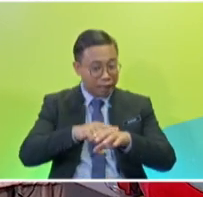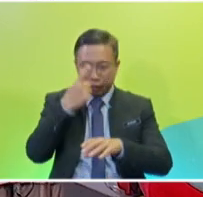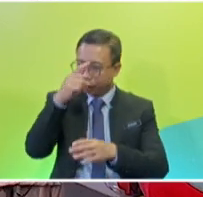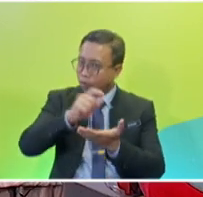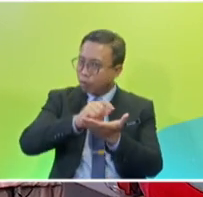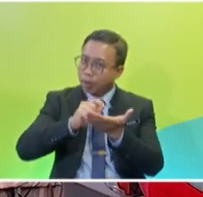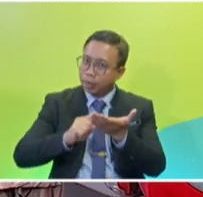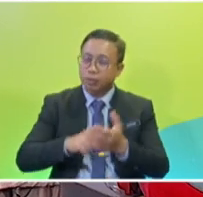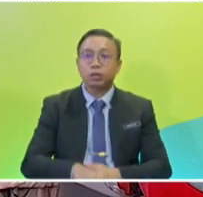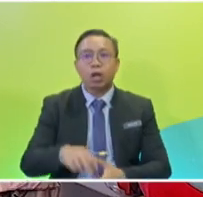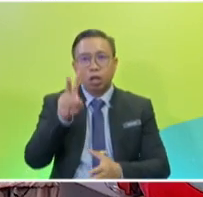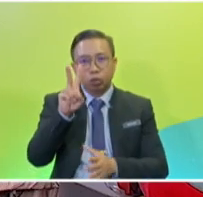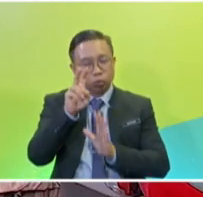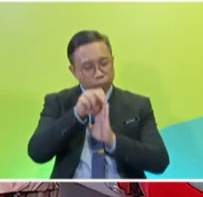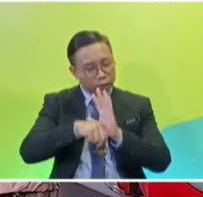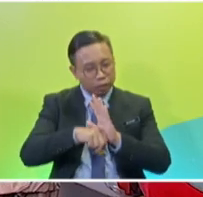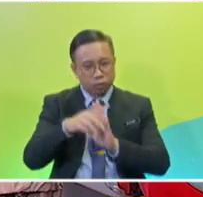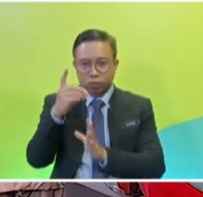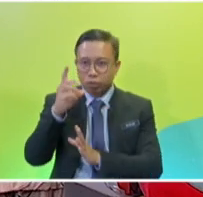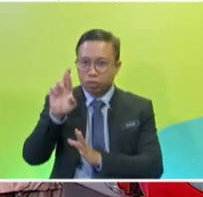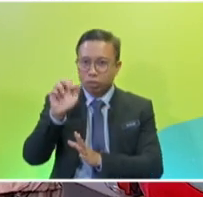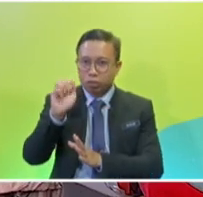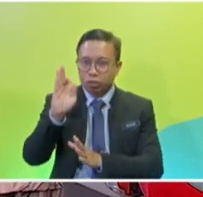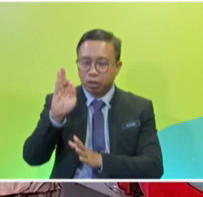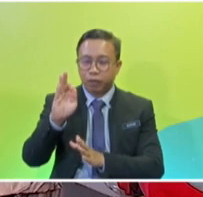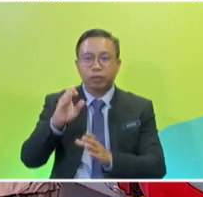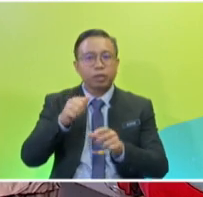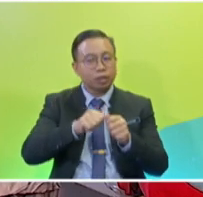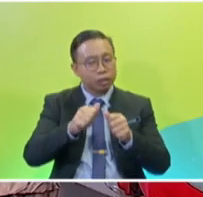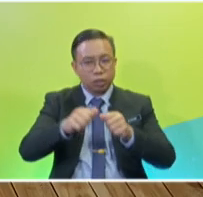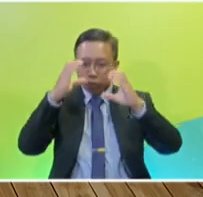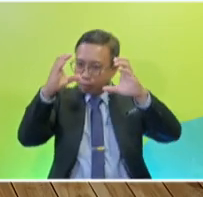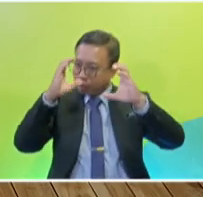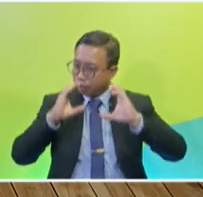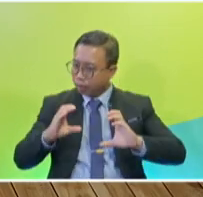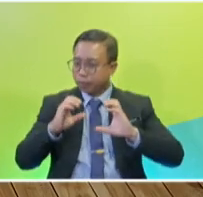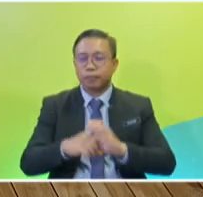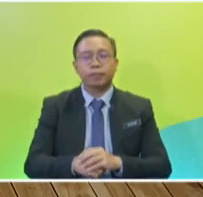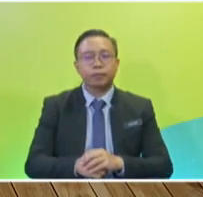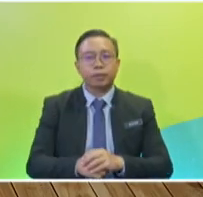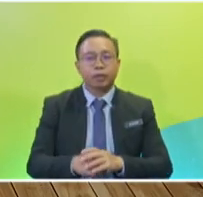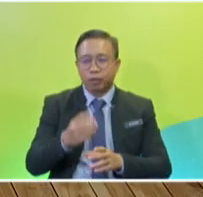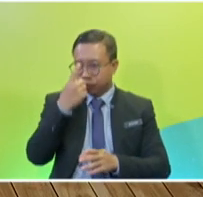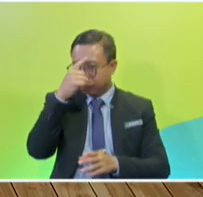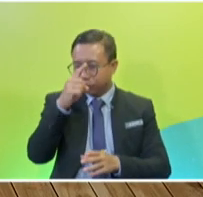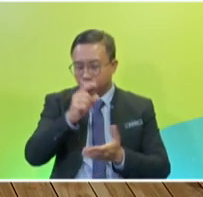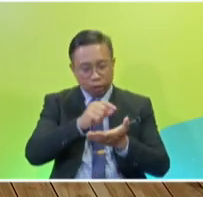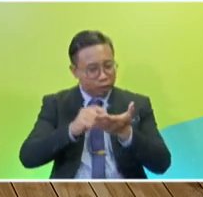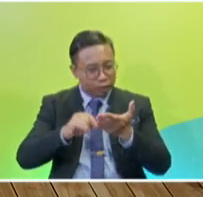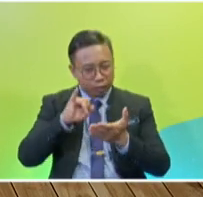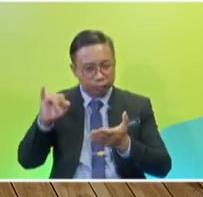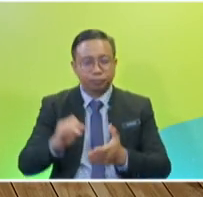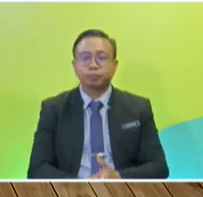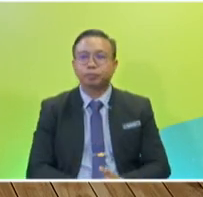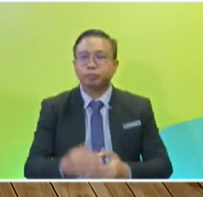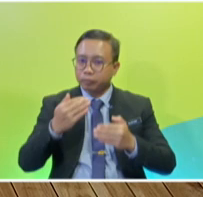be 2 minutes for you to draft each paragraph, and the rest of the time will be spent writing it. Now, the next one